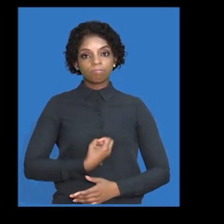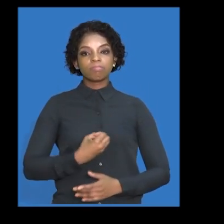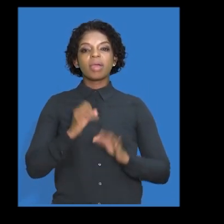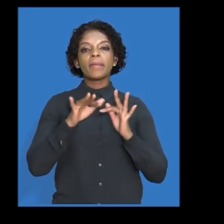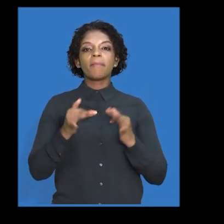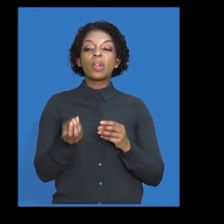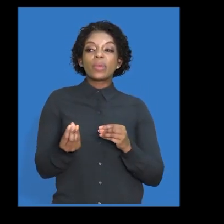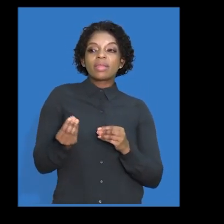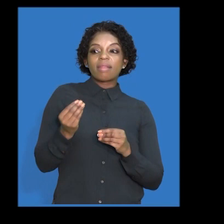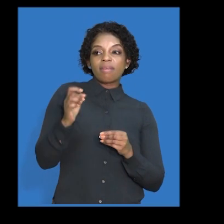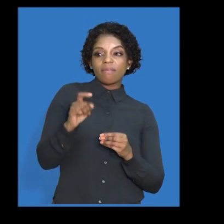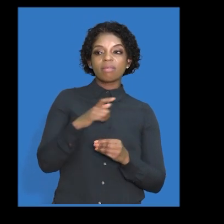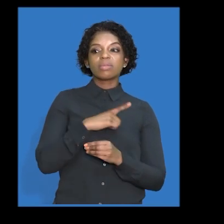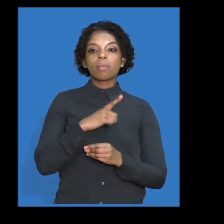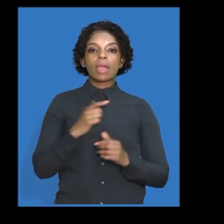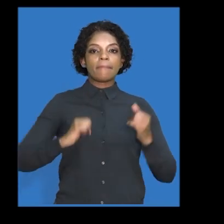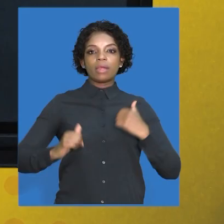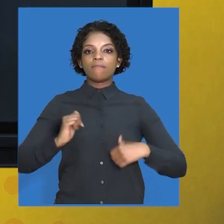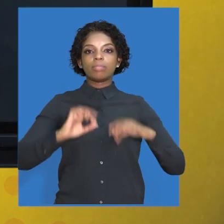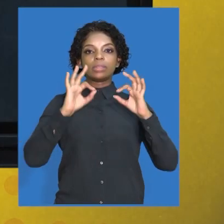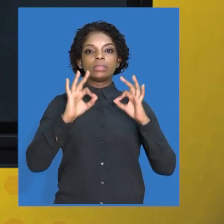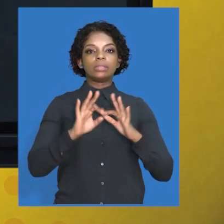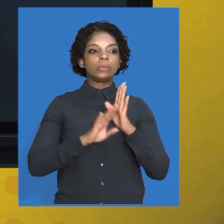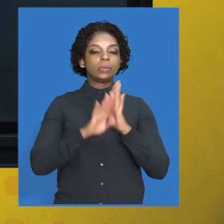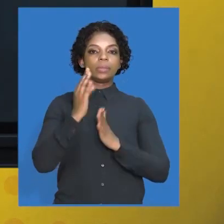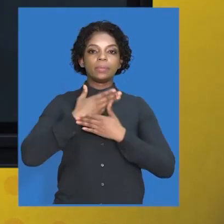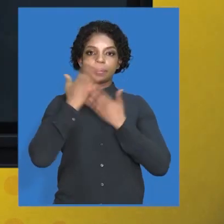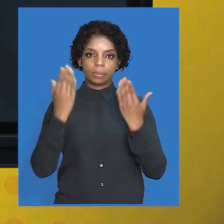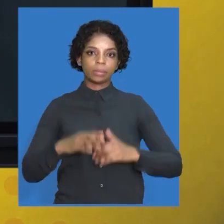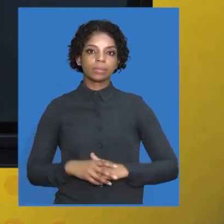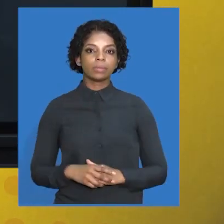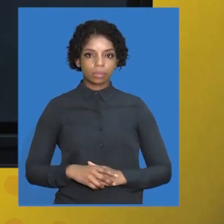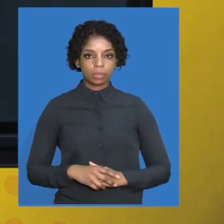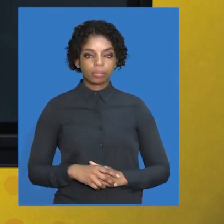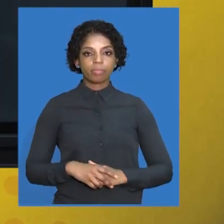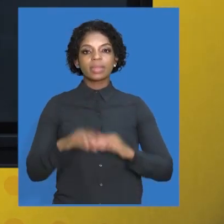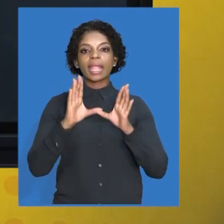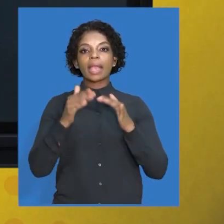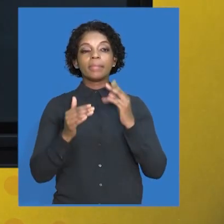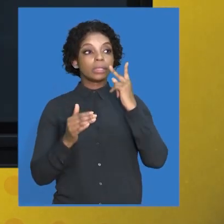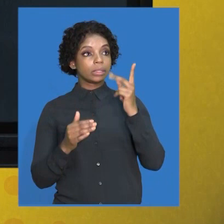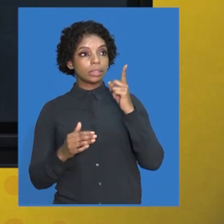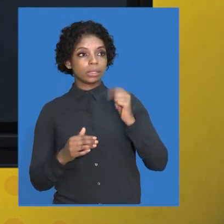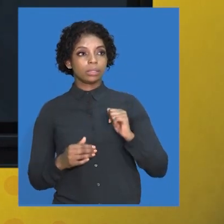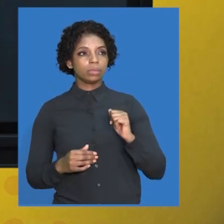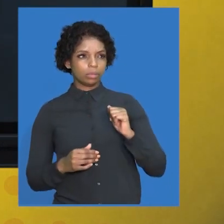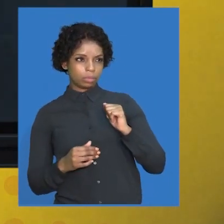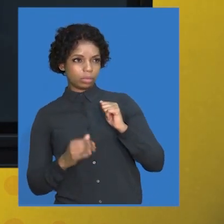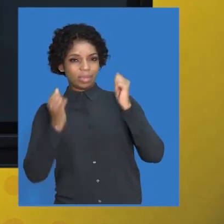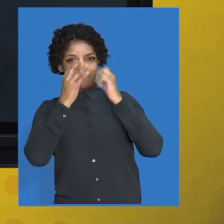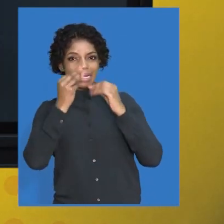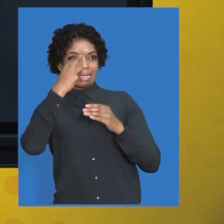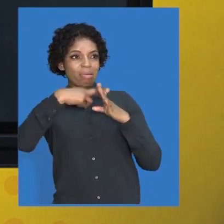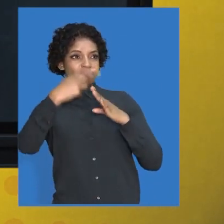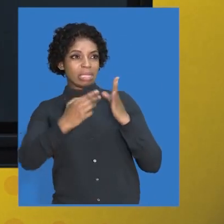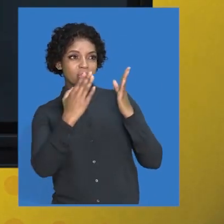isn't doing well at all, and you're looking at their audited financial results, you're going to be like, well, I don't want to invest in this company because this